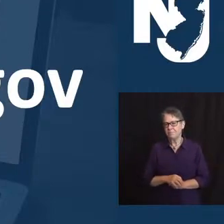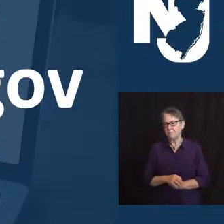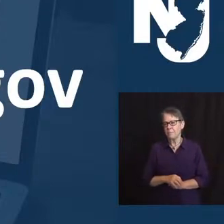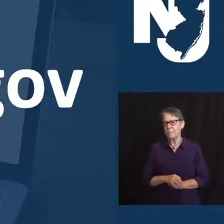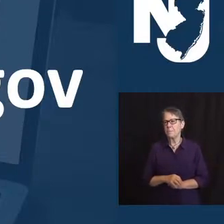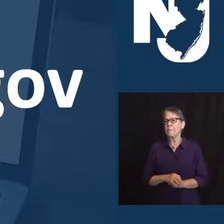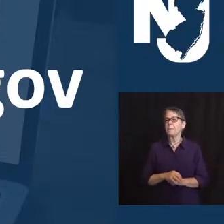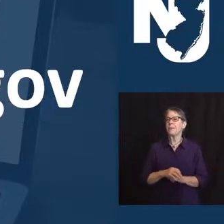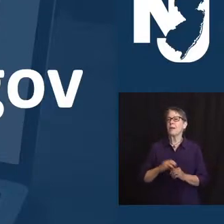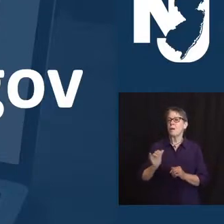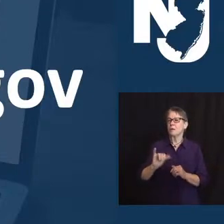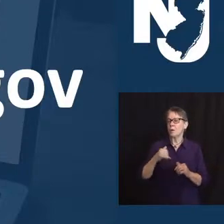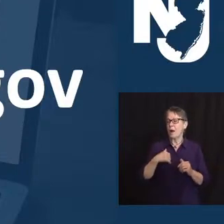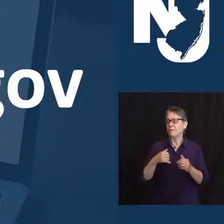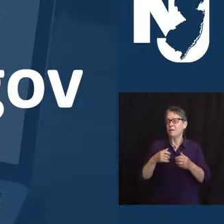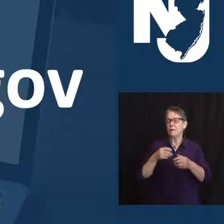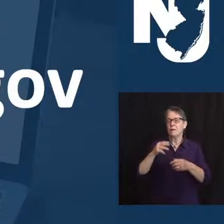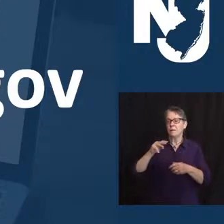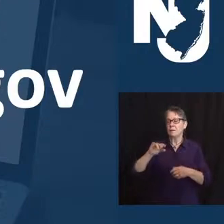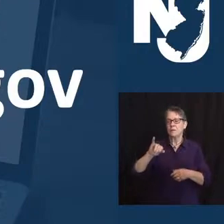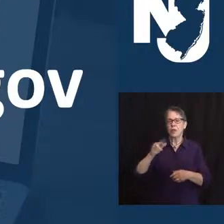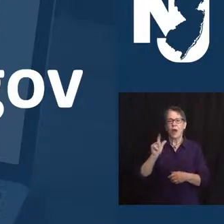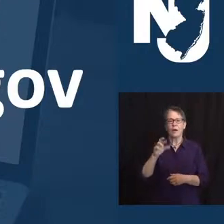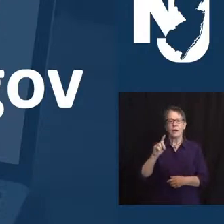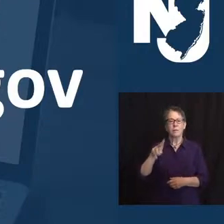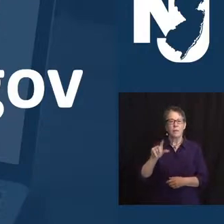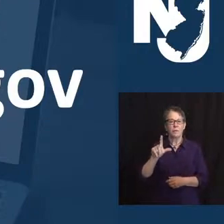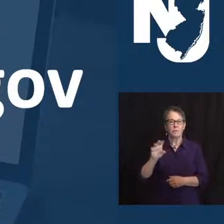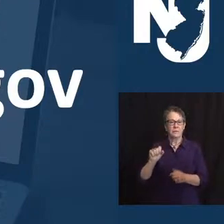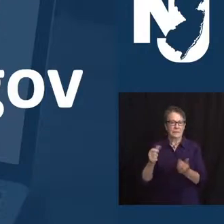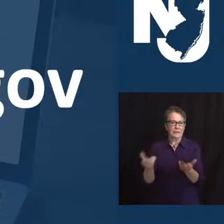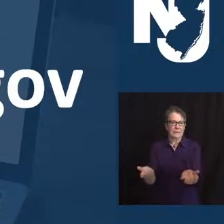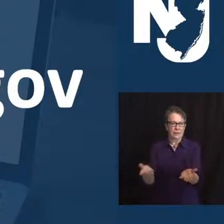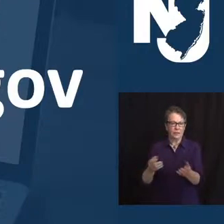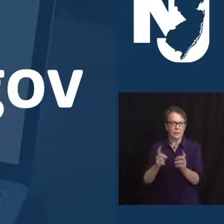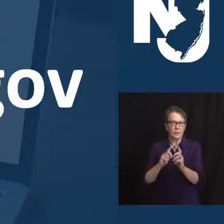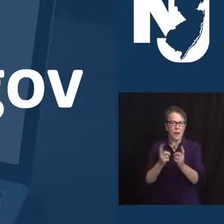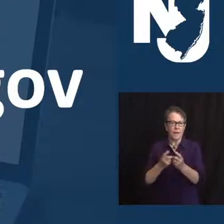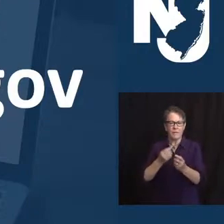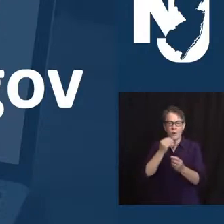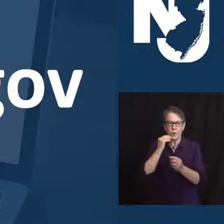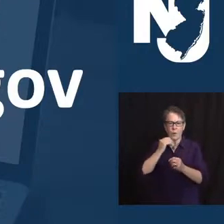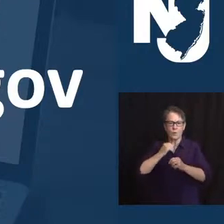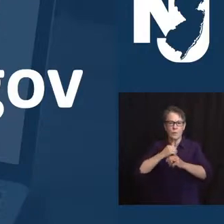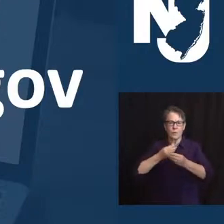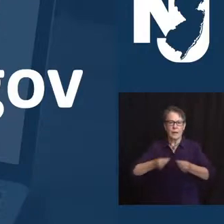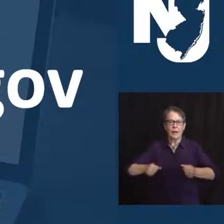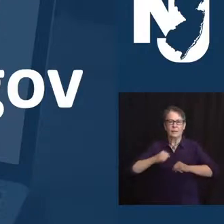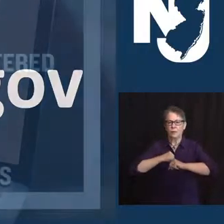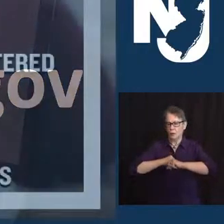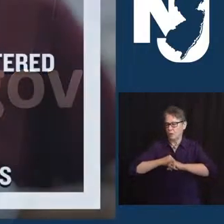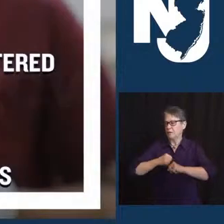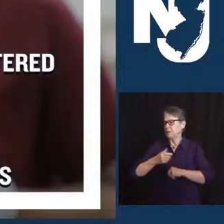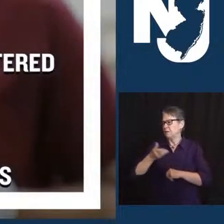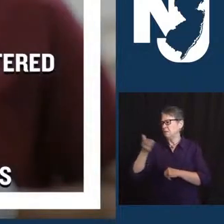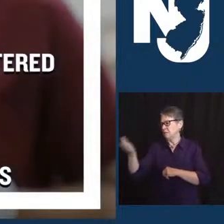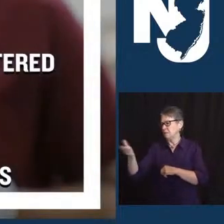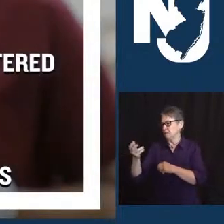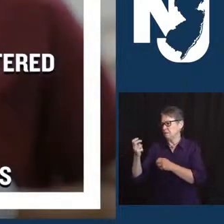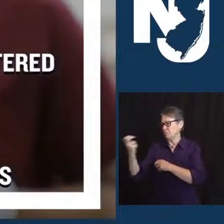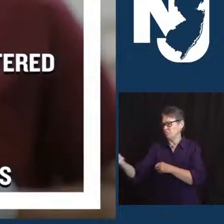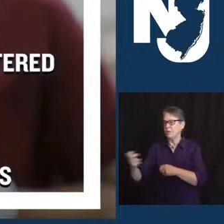Jared Maples, Chief Counsel, Paramel Garg, and a cast of thousands. So over the past several